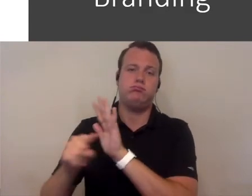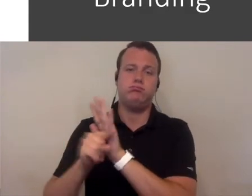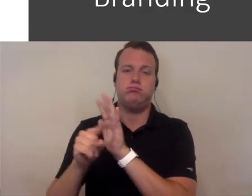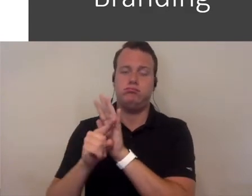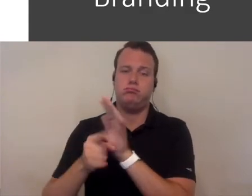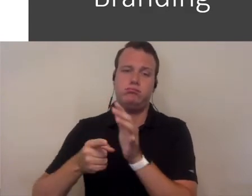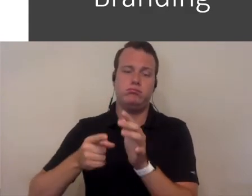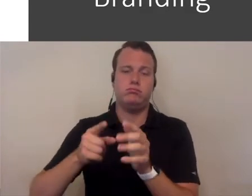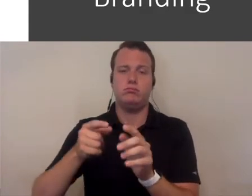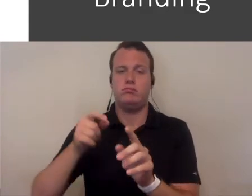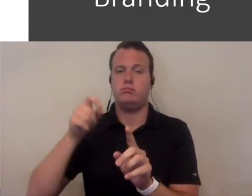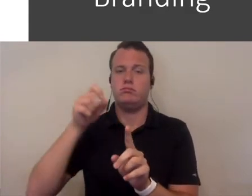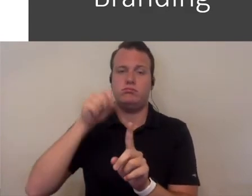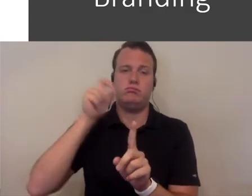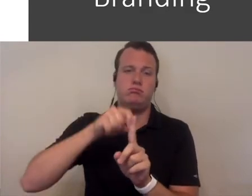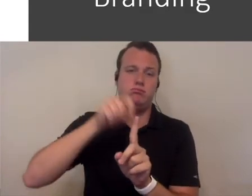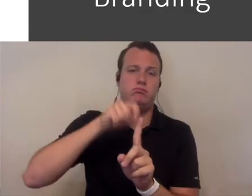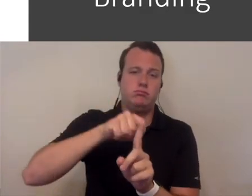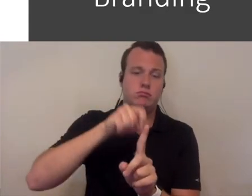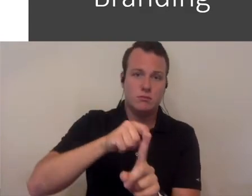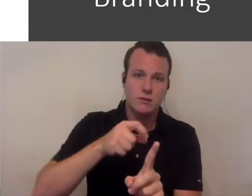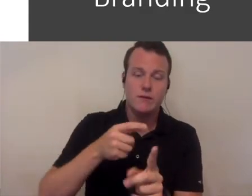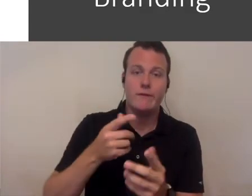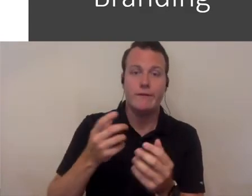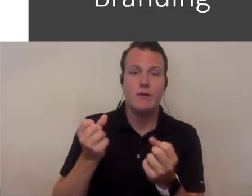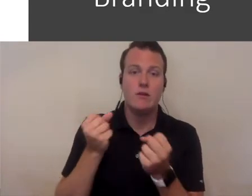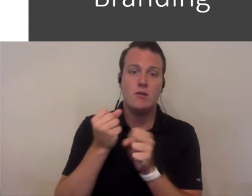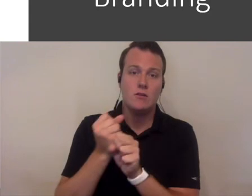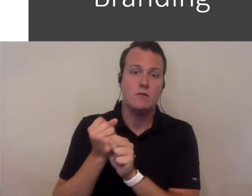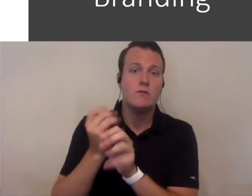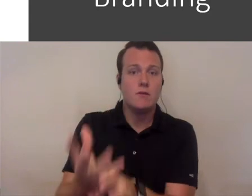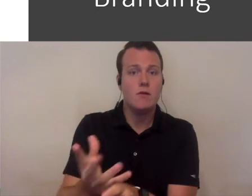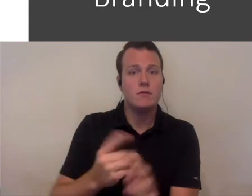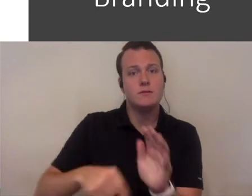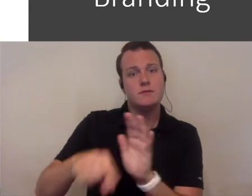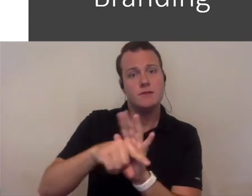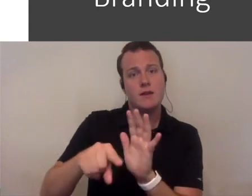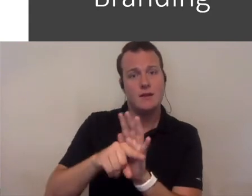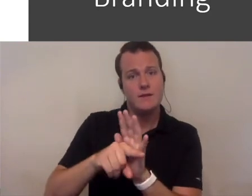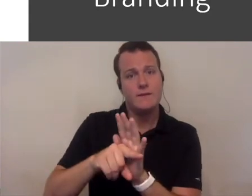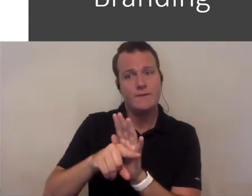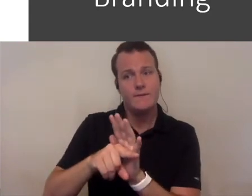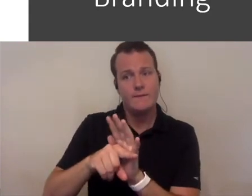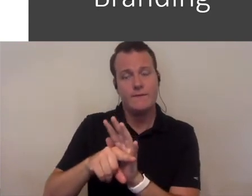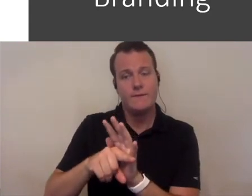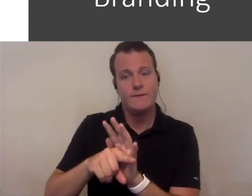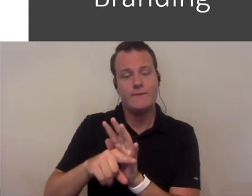social media and causing a great deal of negativism